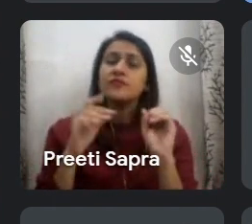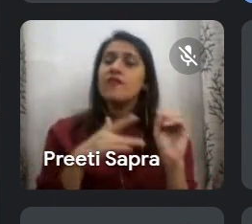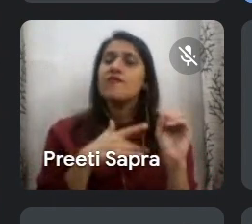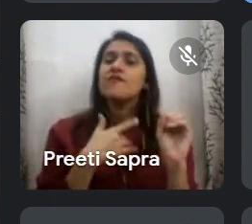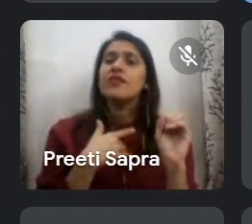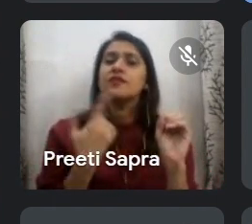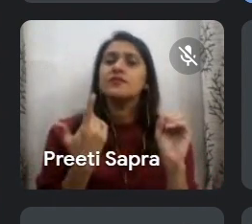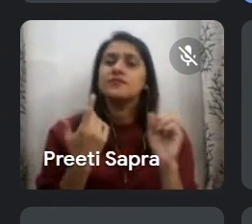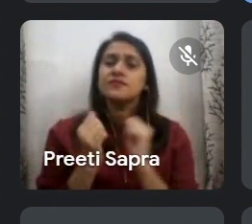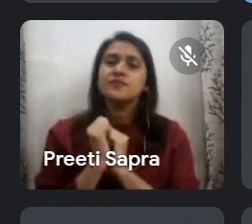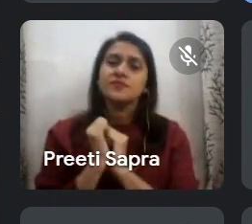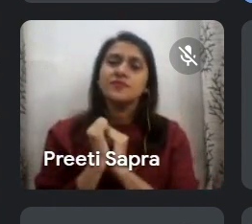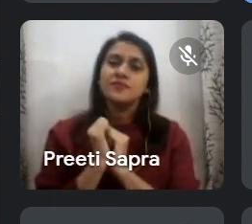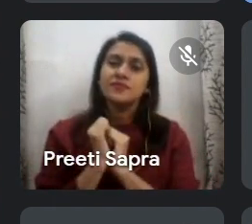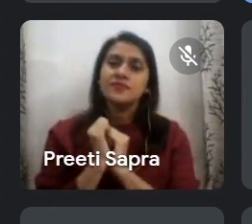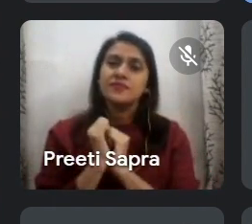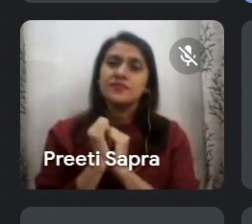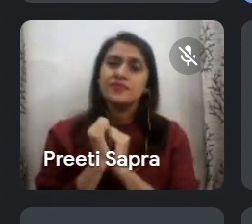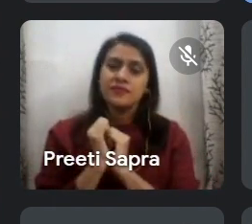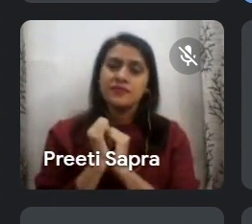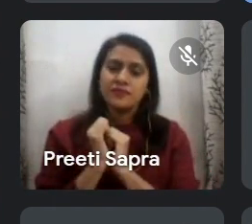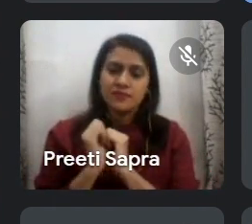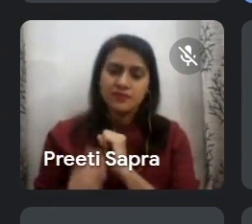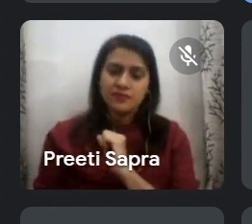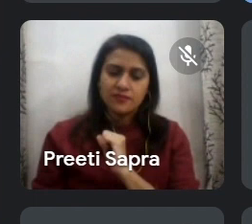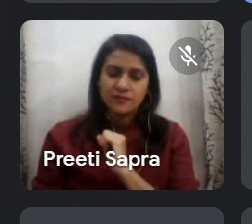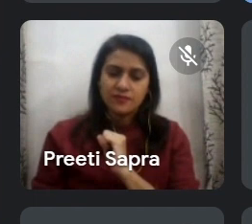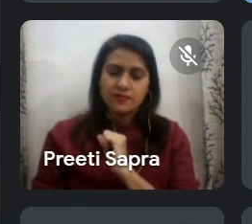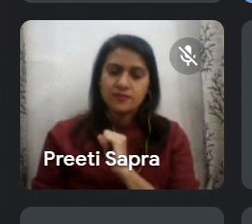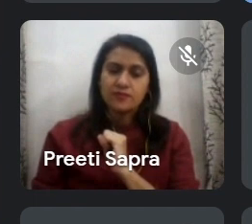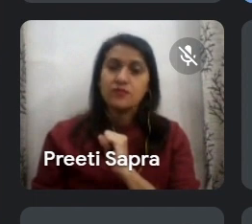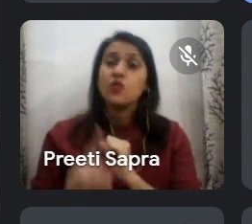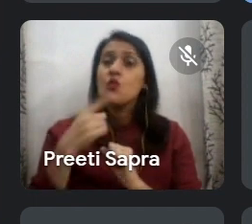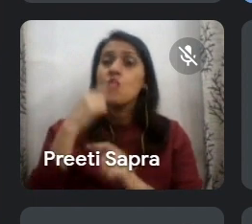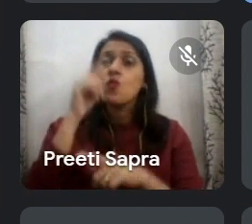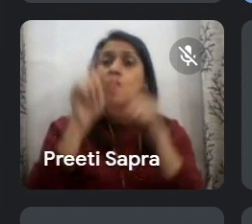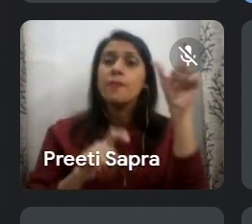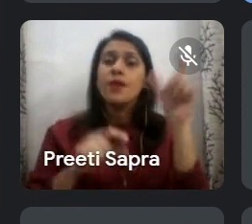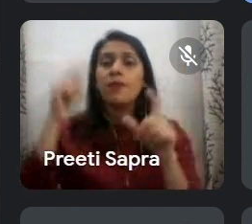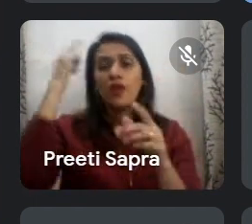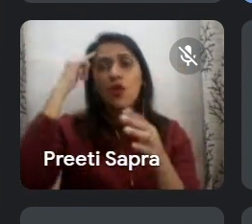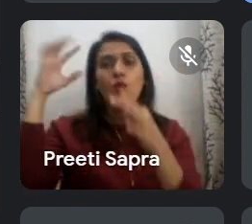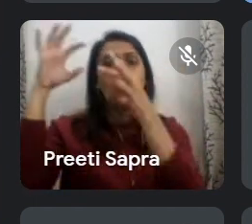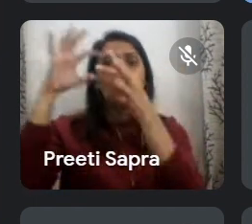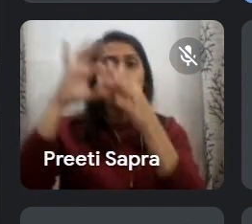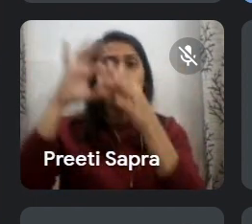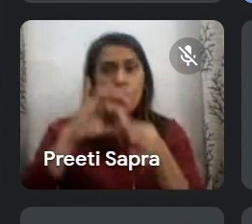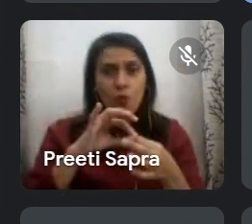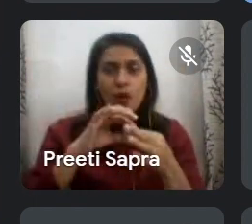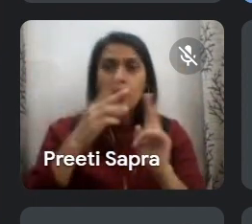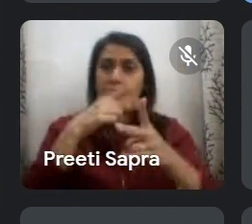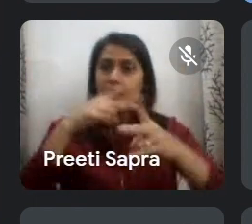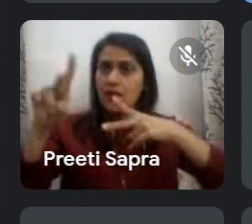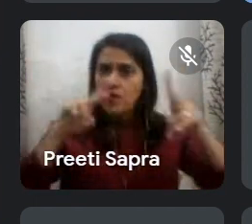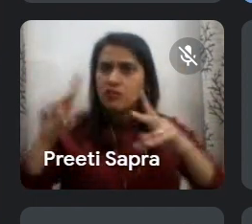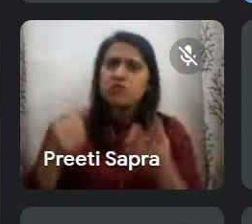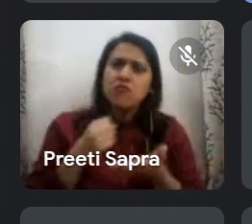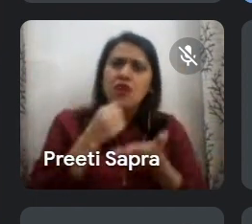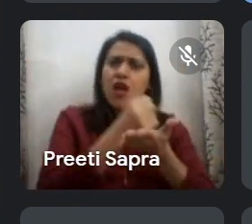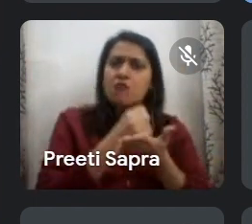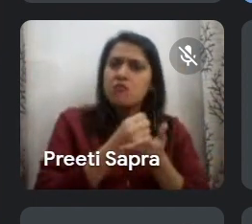it feels like the people who are neurodivergent are more understanding and more helpful than other people. We